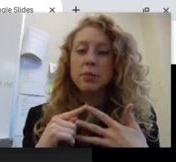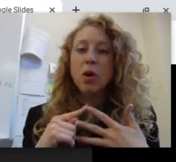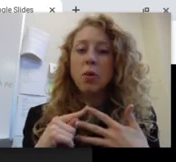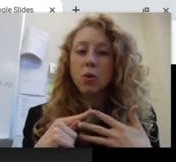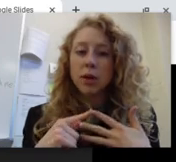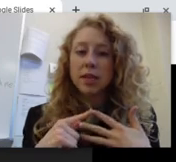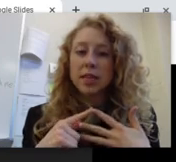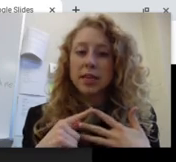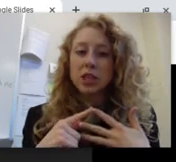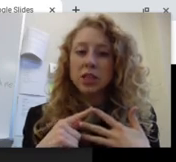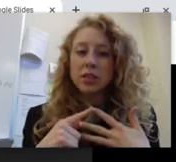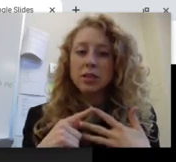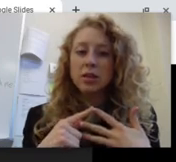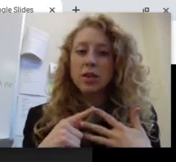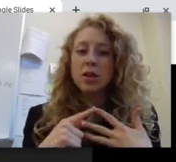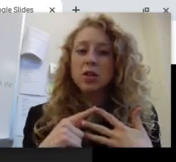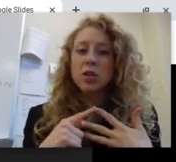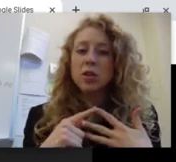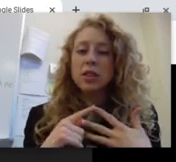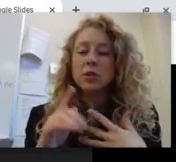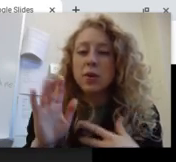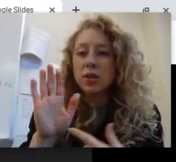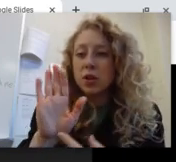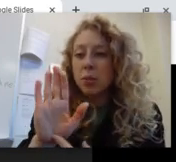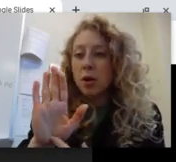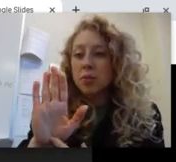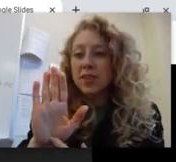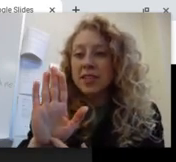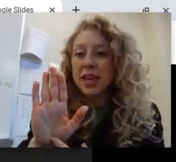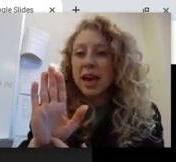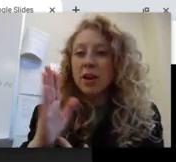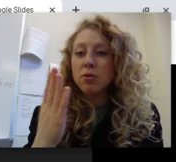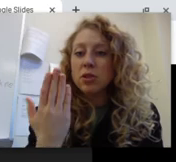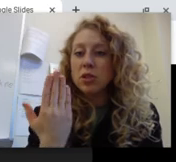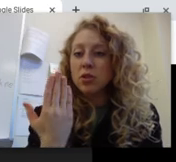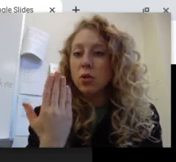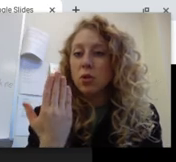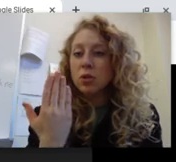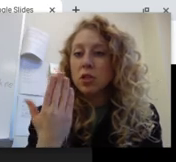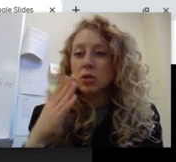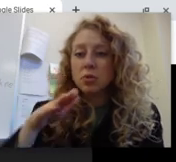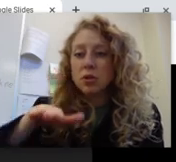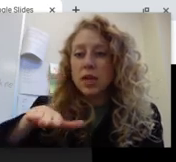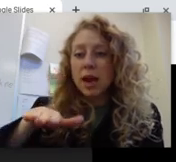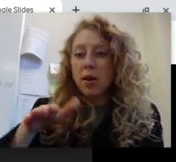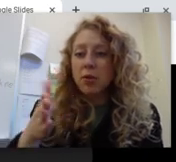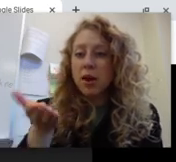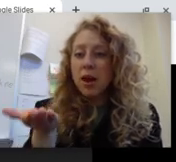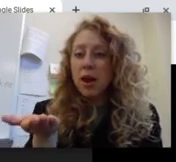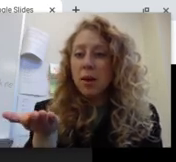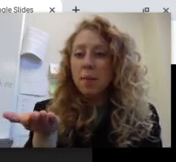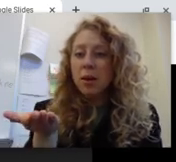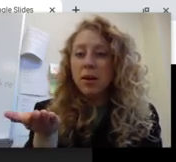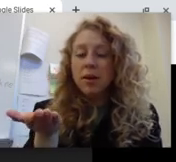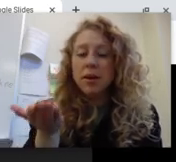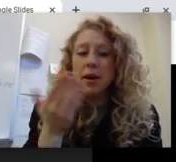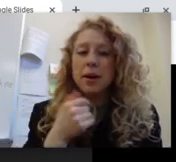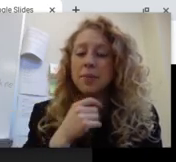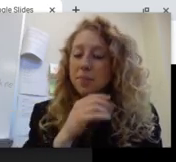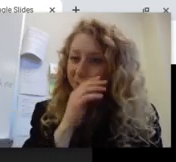one is palm orientation. So this is whether your palm is facing out, towards you, down, up,